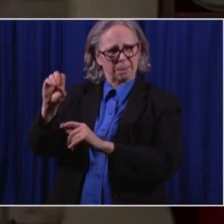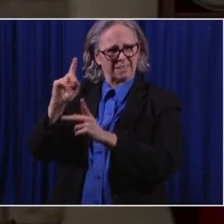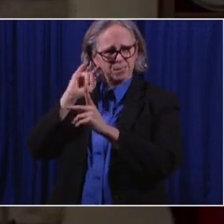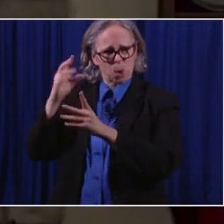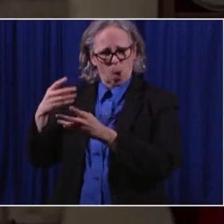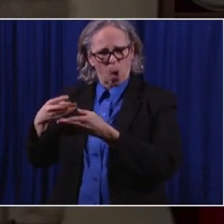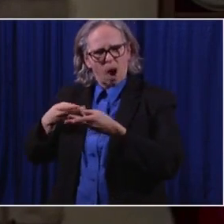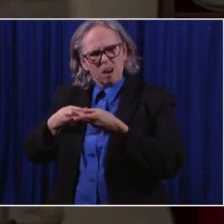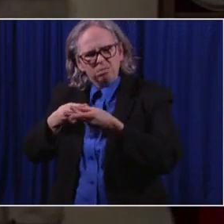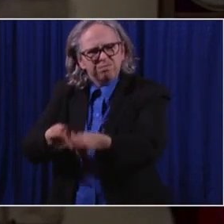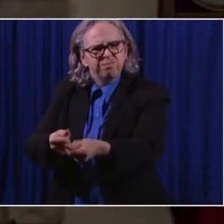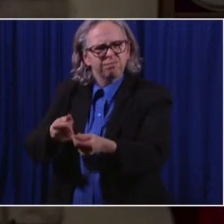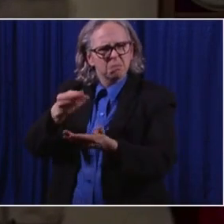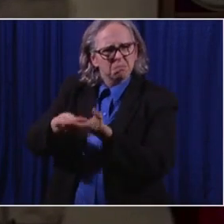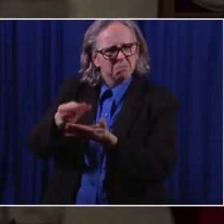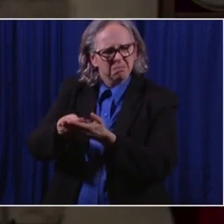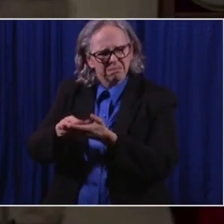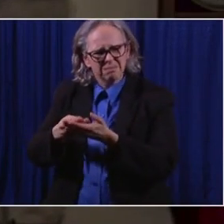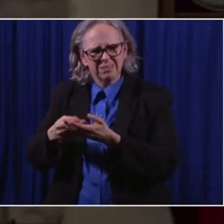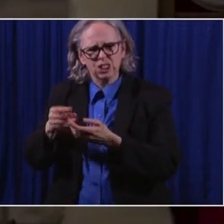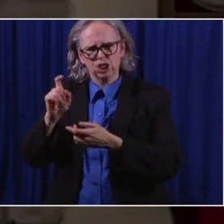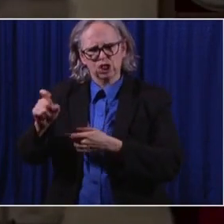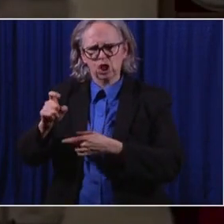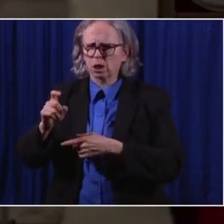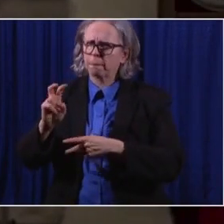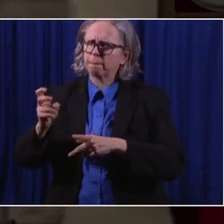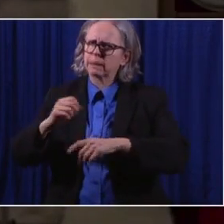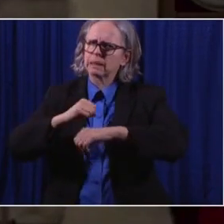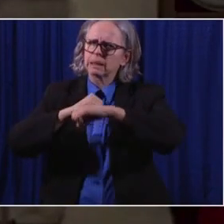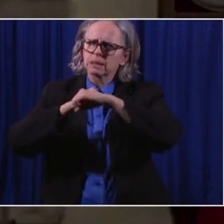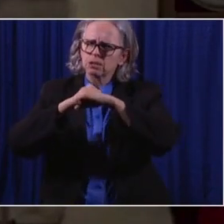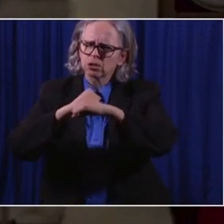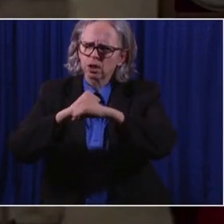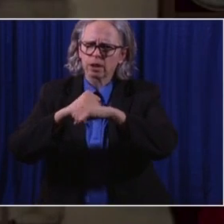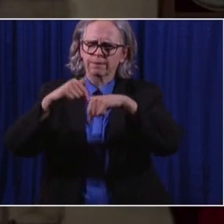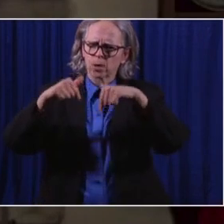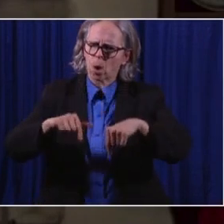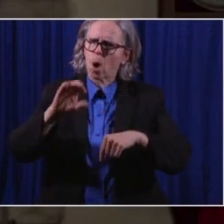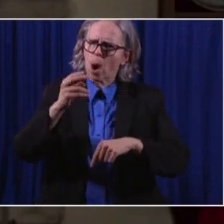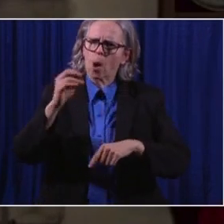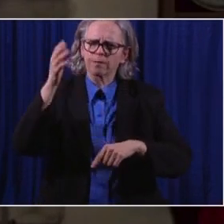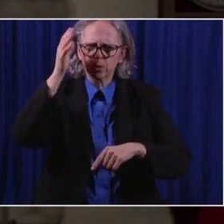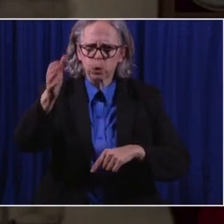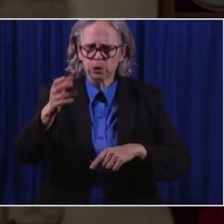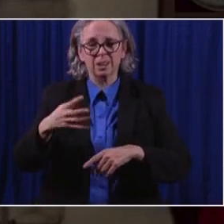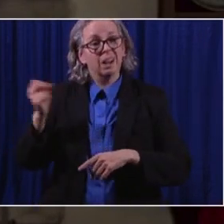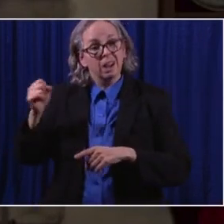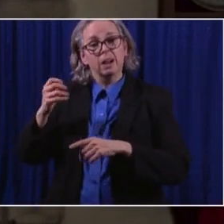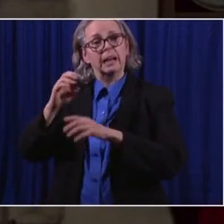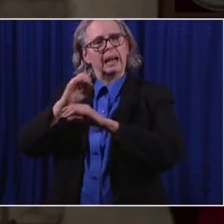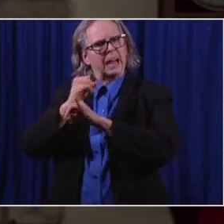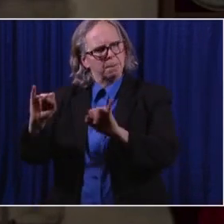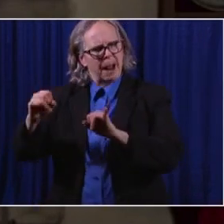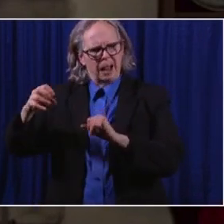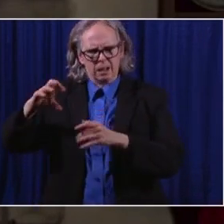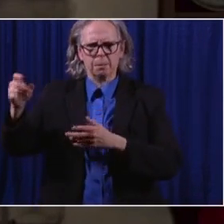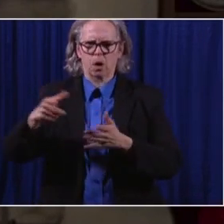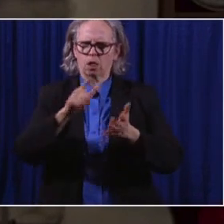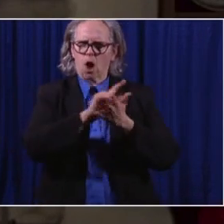securing Ohio's future that was, independent as it has to be by law, independent from our campaign